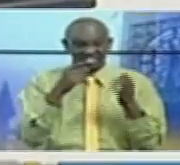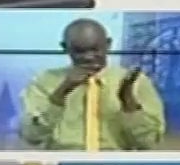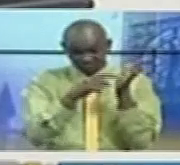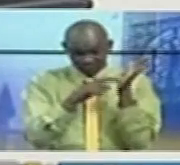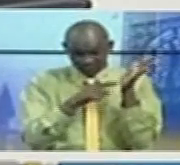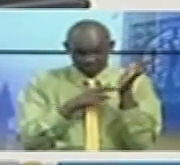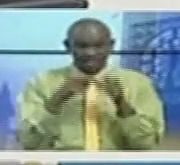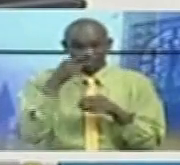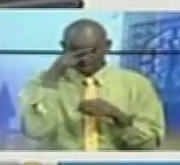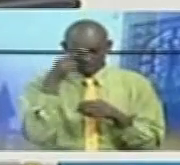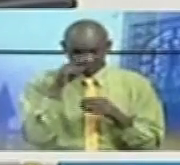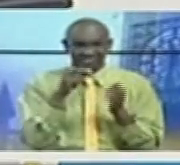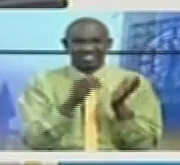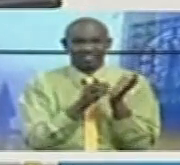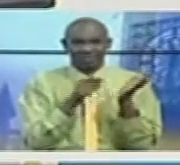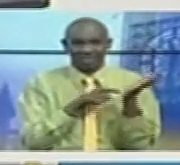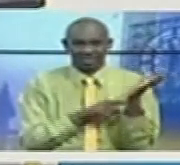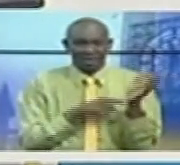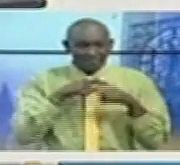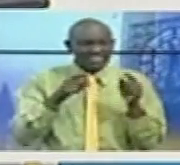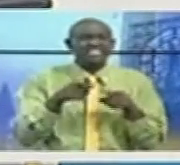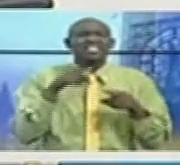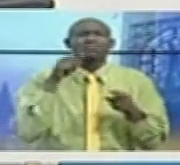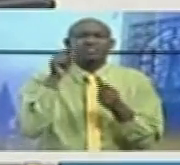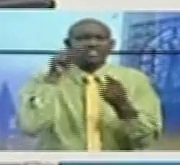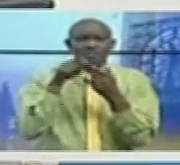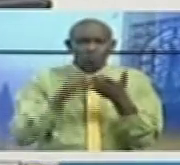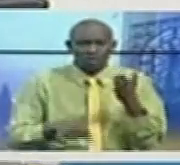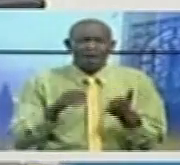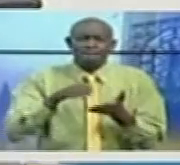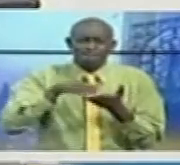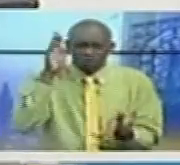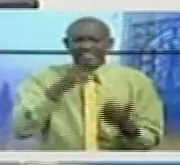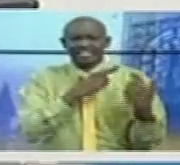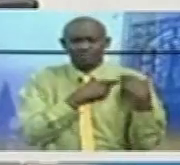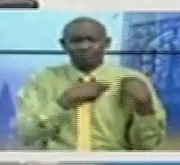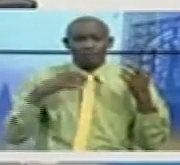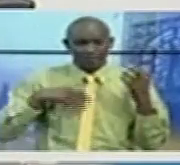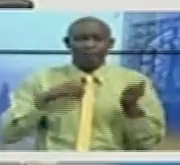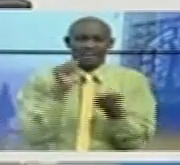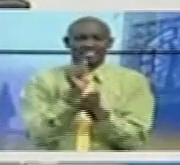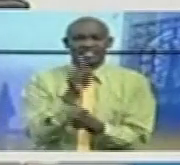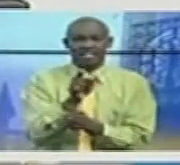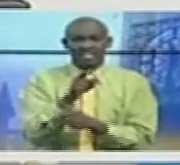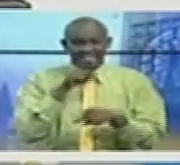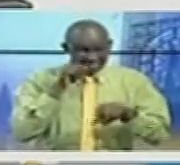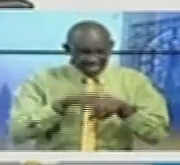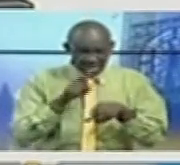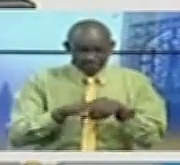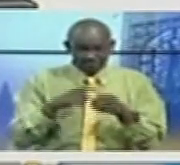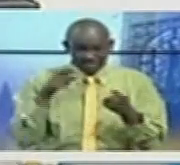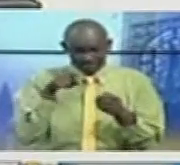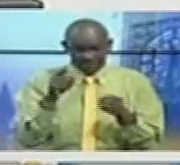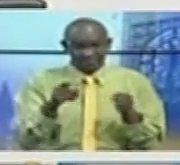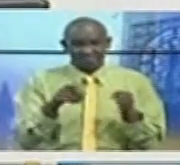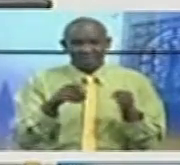the Rome Statute. The intention is to punish those who are most responsible. And when the ICC mechanism